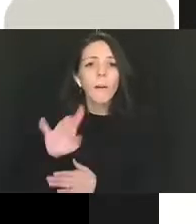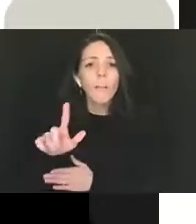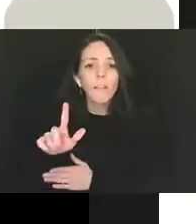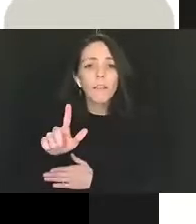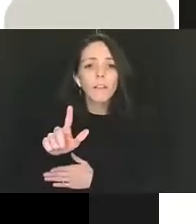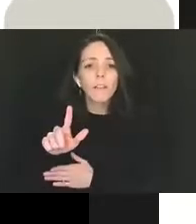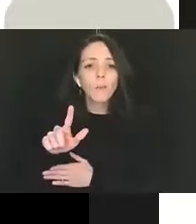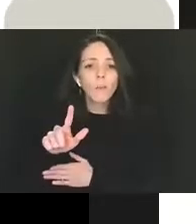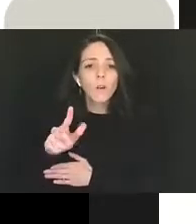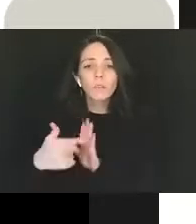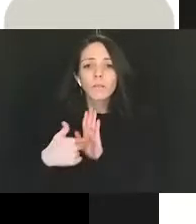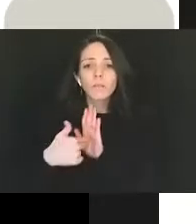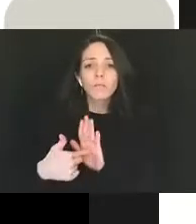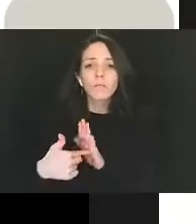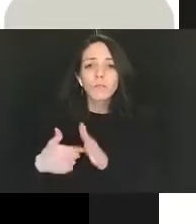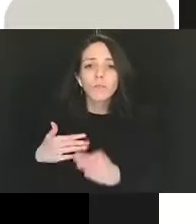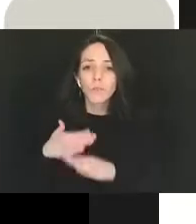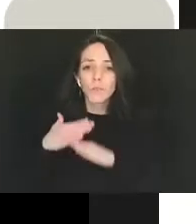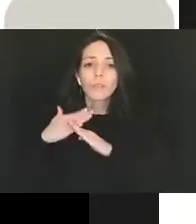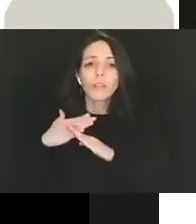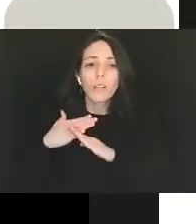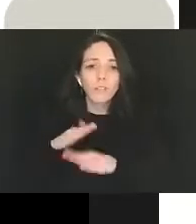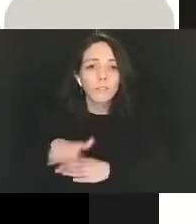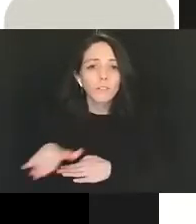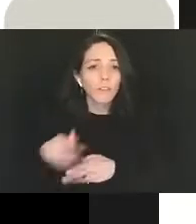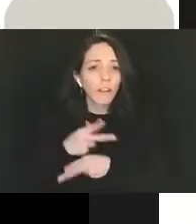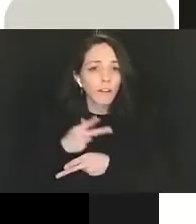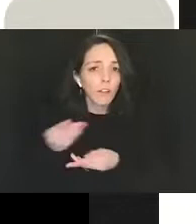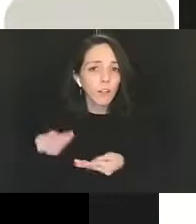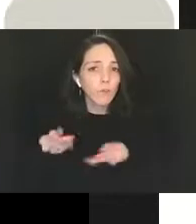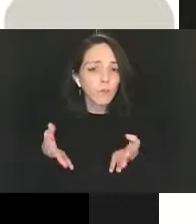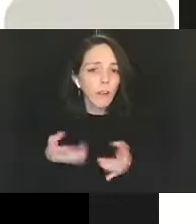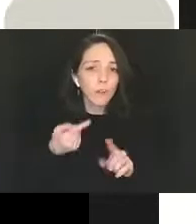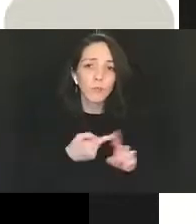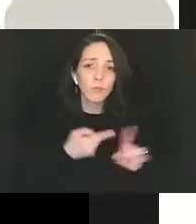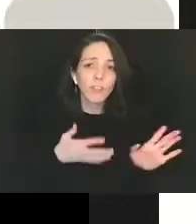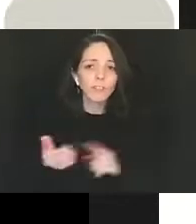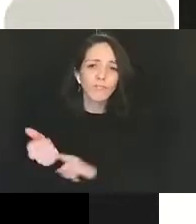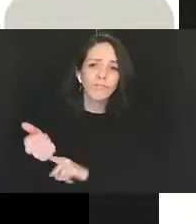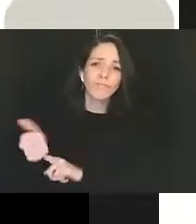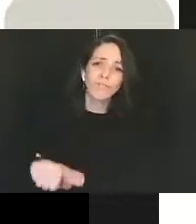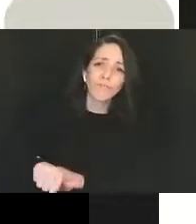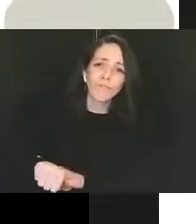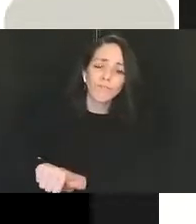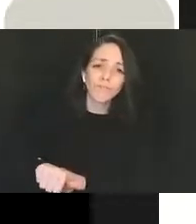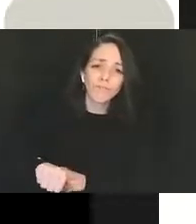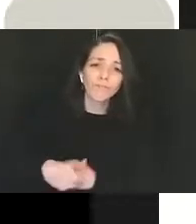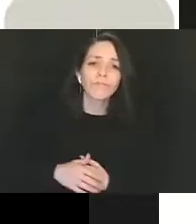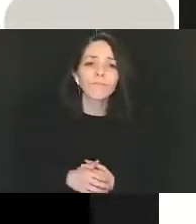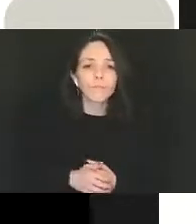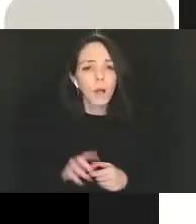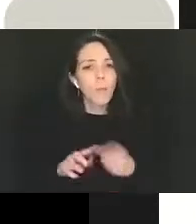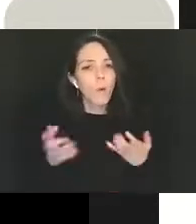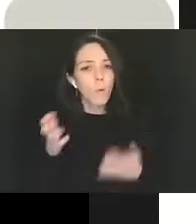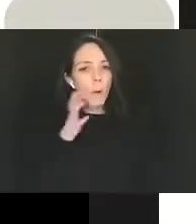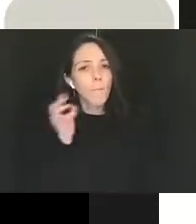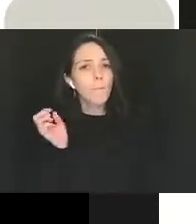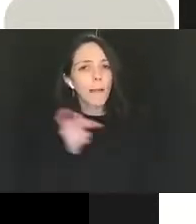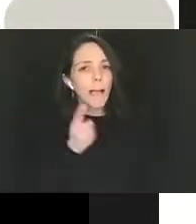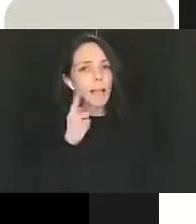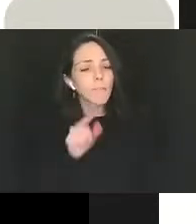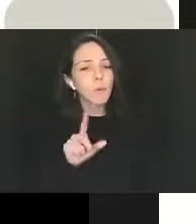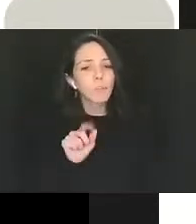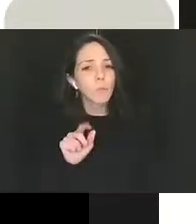protect childcare providers and renters in rental property. It got shot down. However, we're going to try to get it back for the